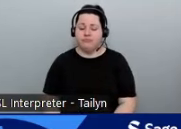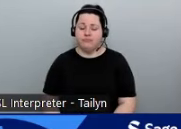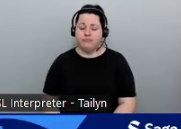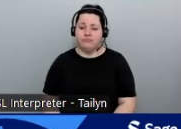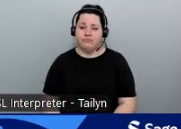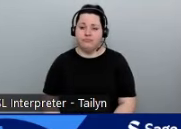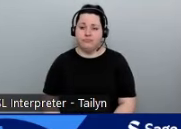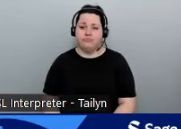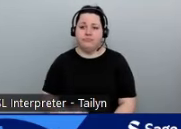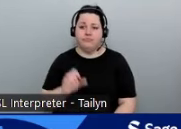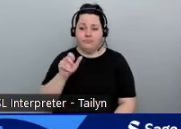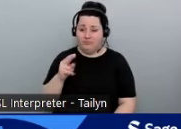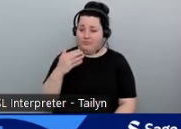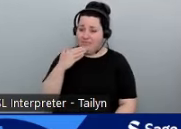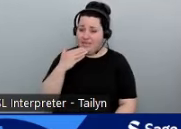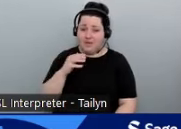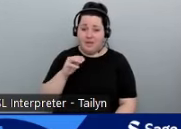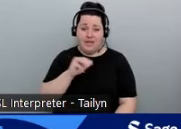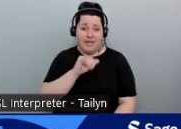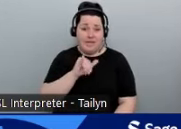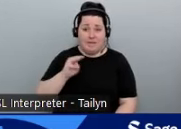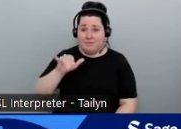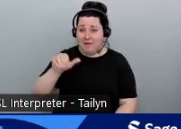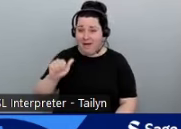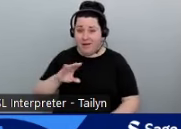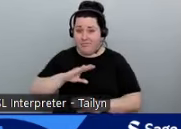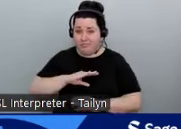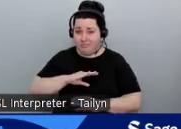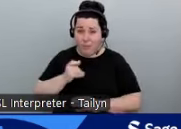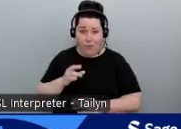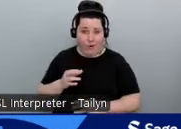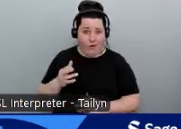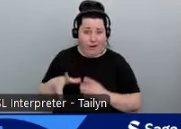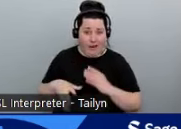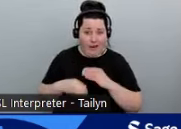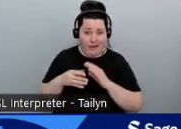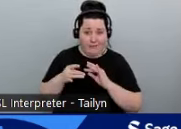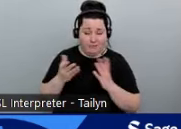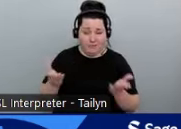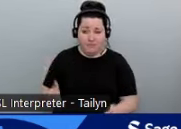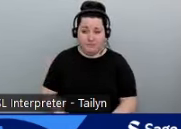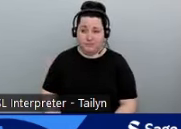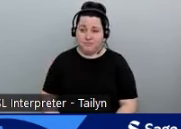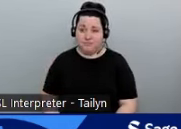Thank you both. Amy, Maya, anything to add, or are you happy with that response?